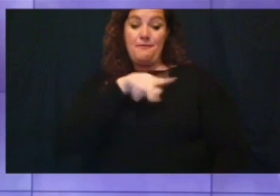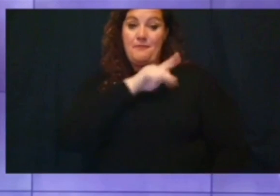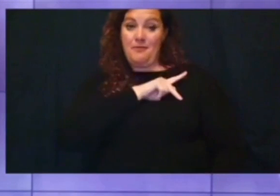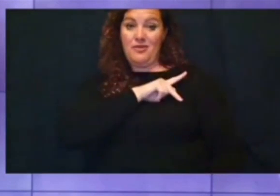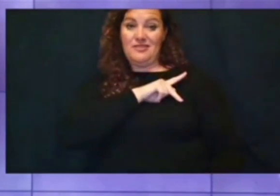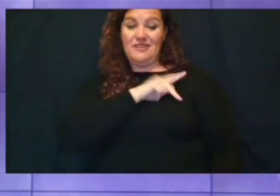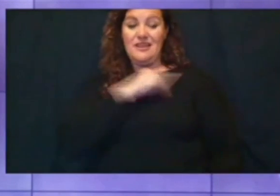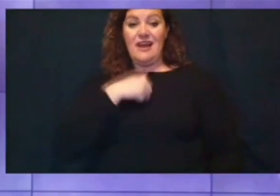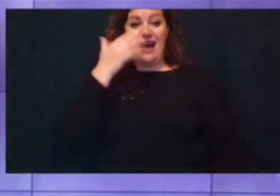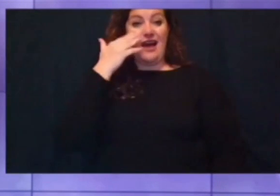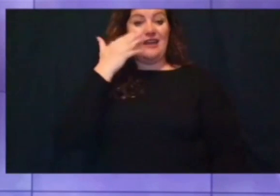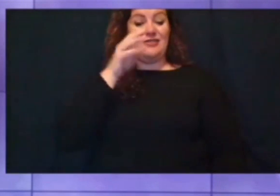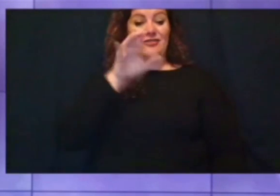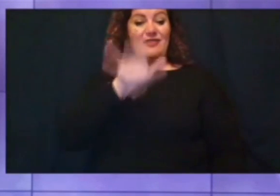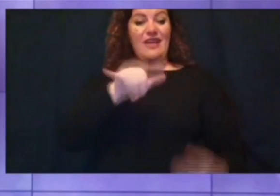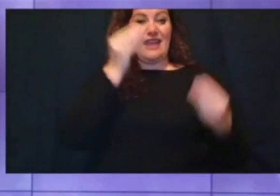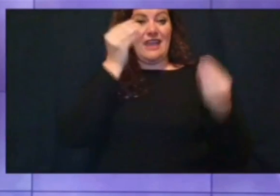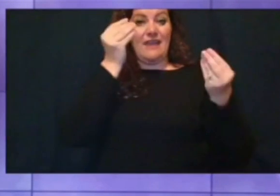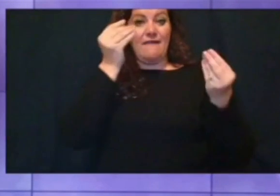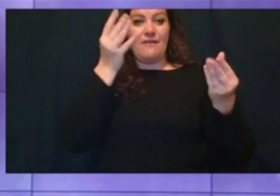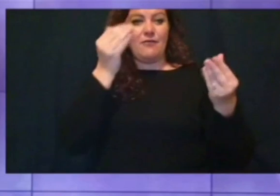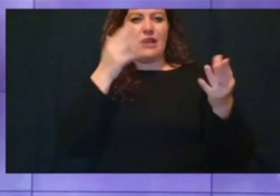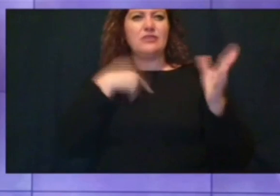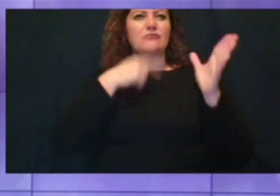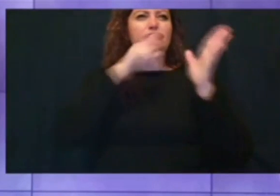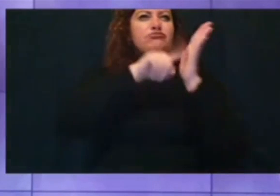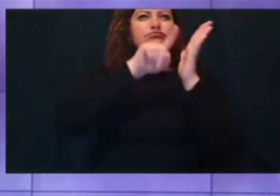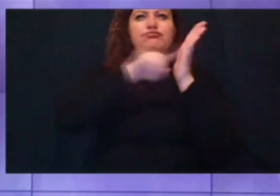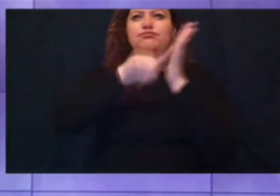the information that we have gathered through